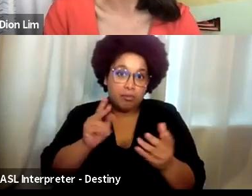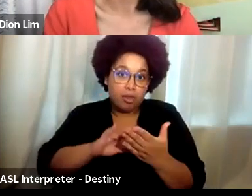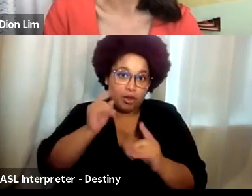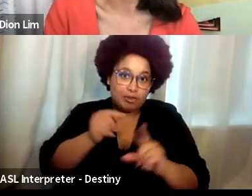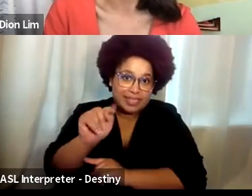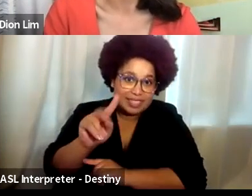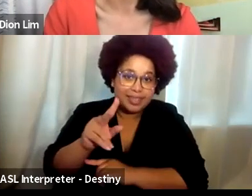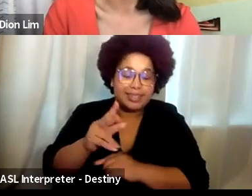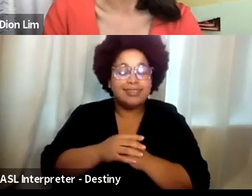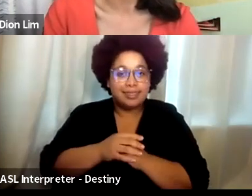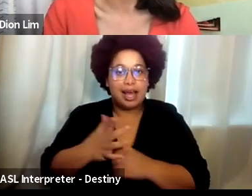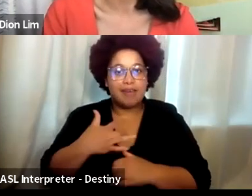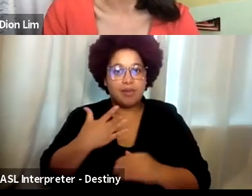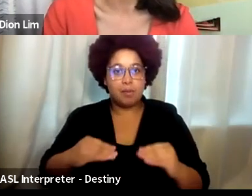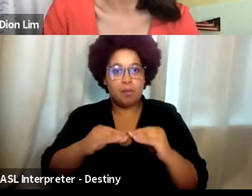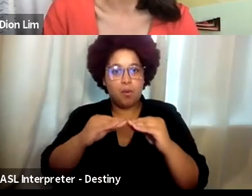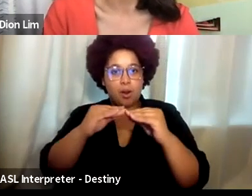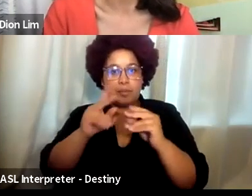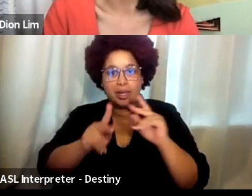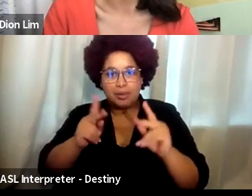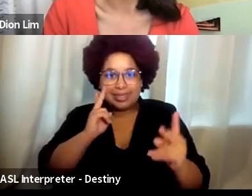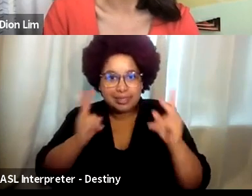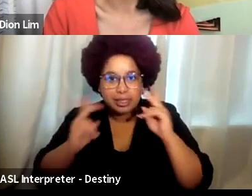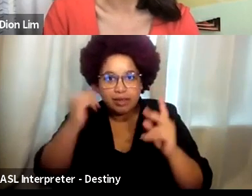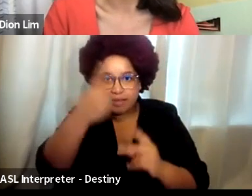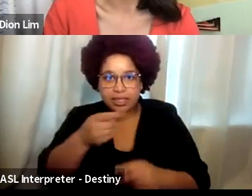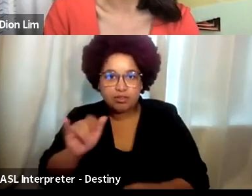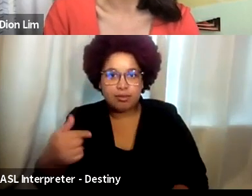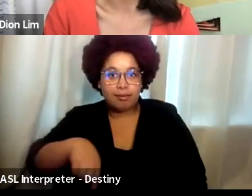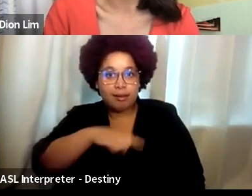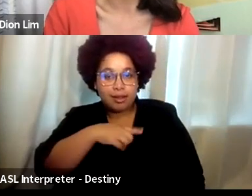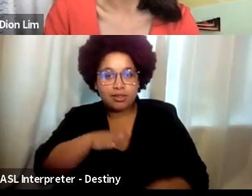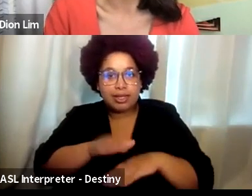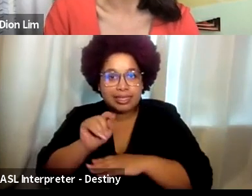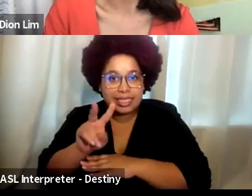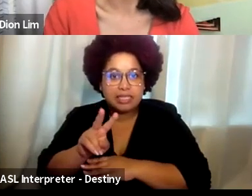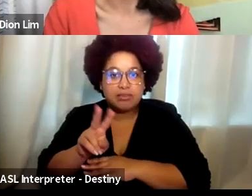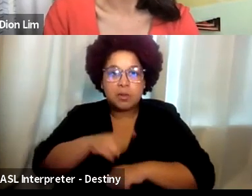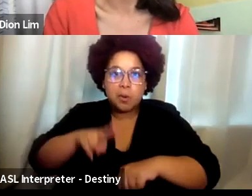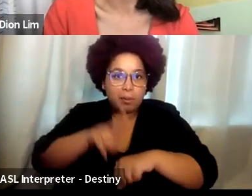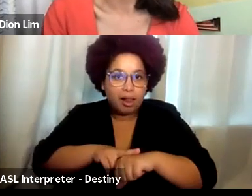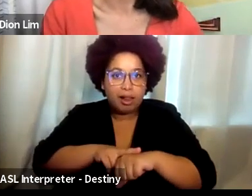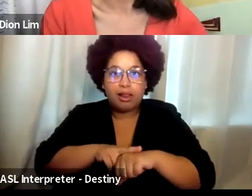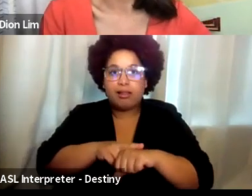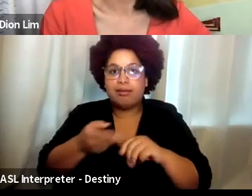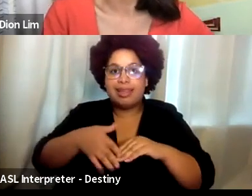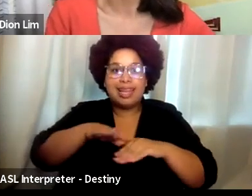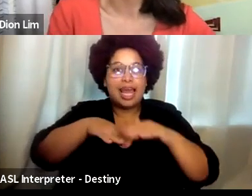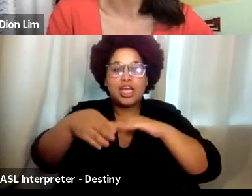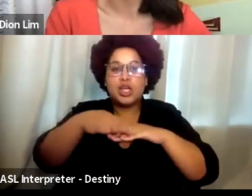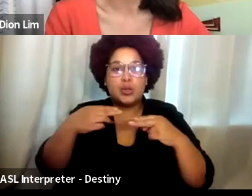And I feel the more people that see faces like ourselves on television playing normal, layered